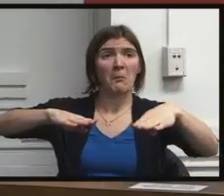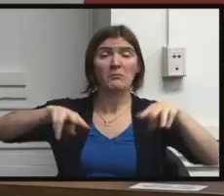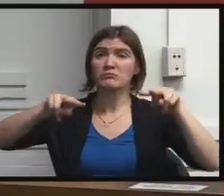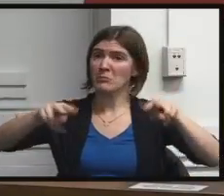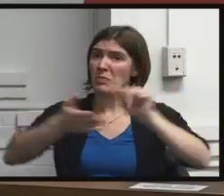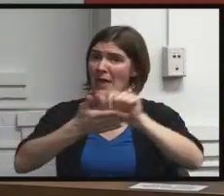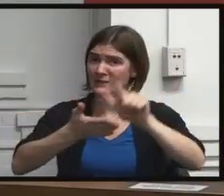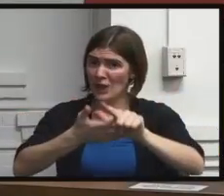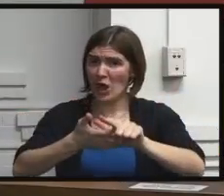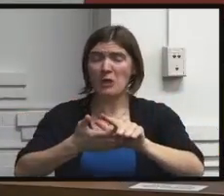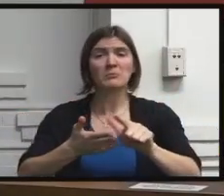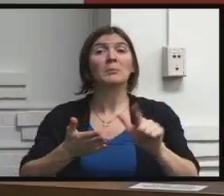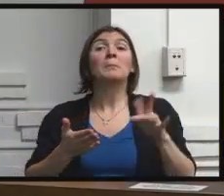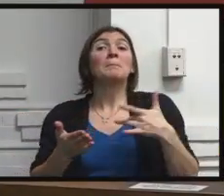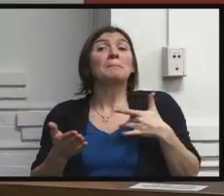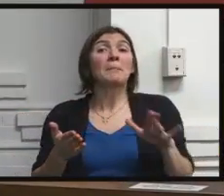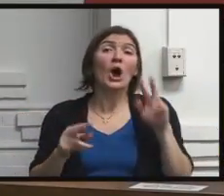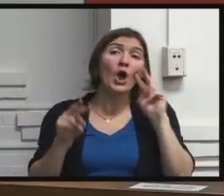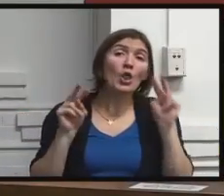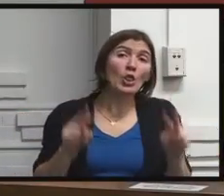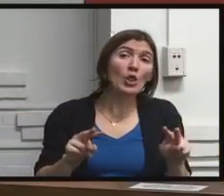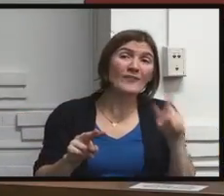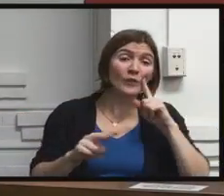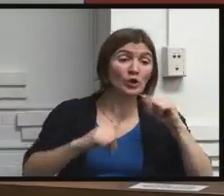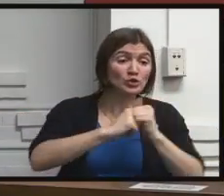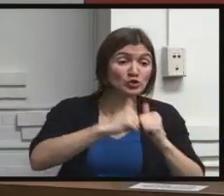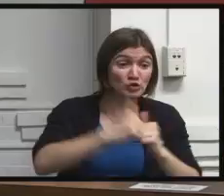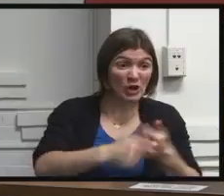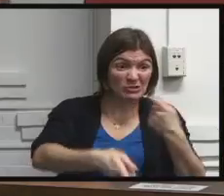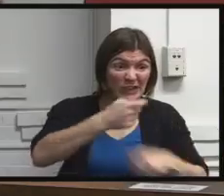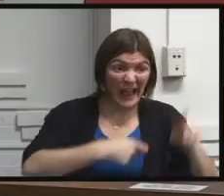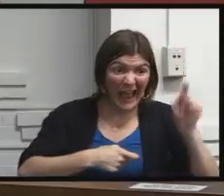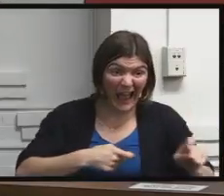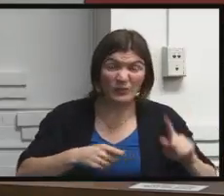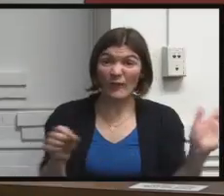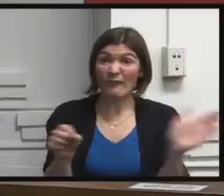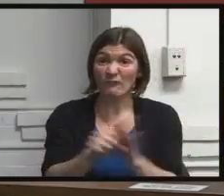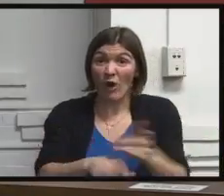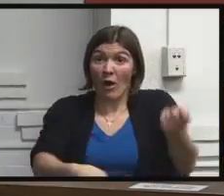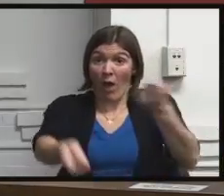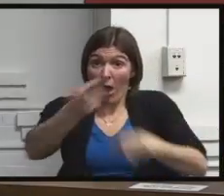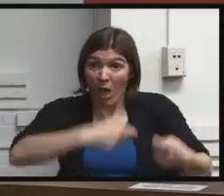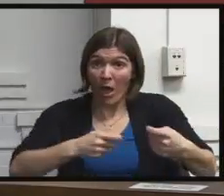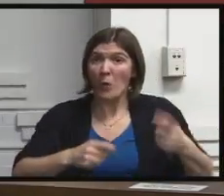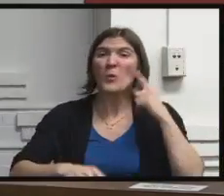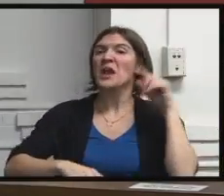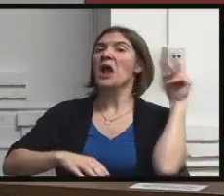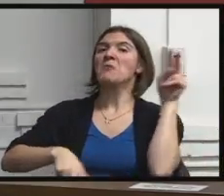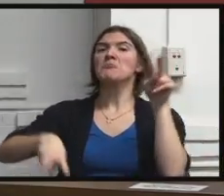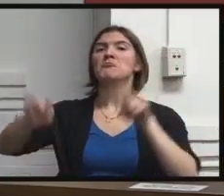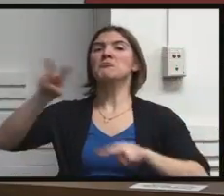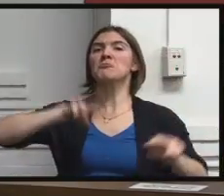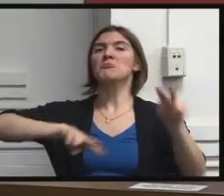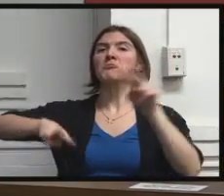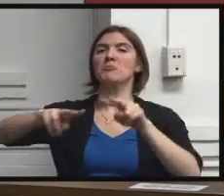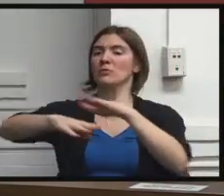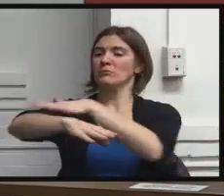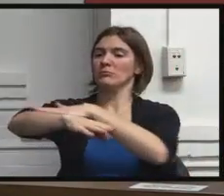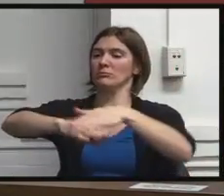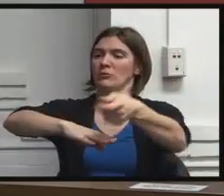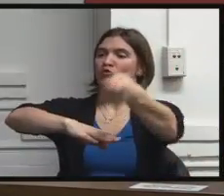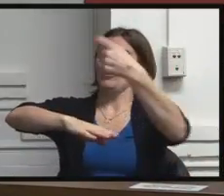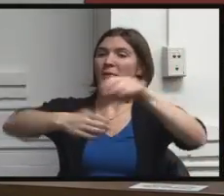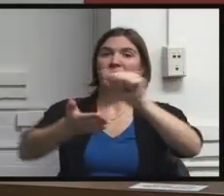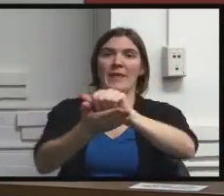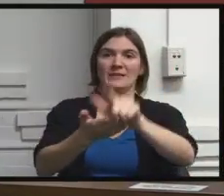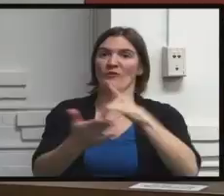looked at it for. Ordinarily, we would also look for it for a superstructure replacement or for a pole bridge replacement, but in this case, we evaluated it just for a deck replacement. It's a